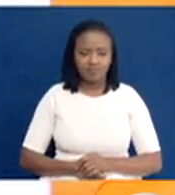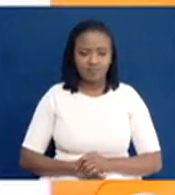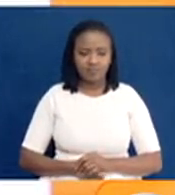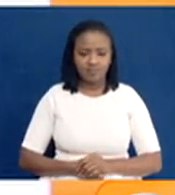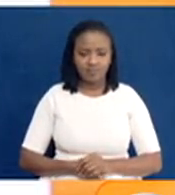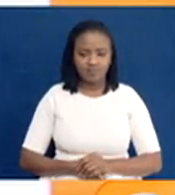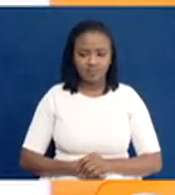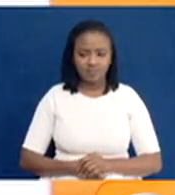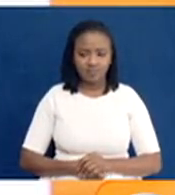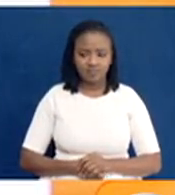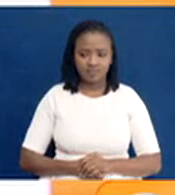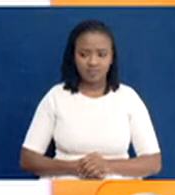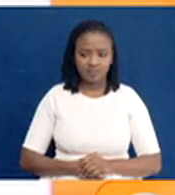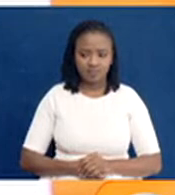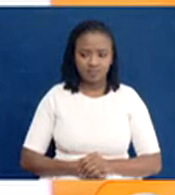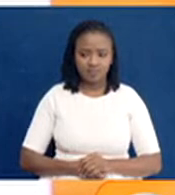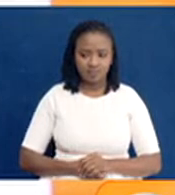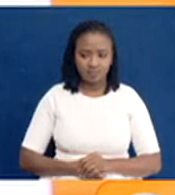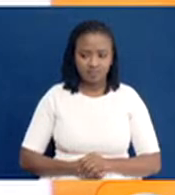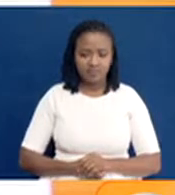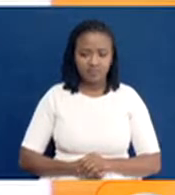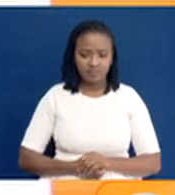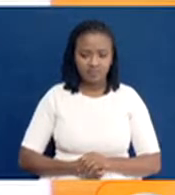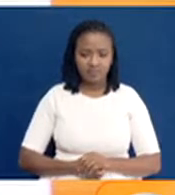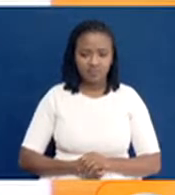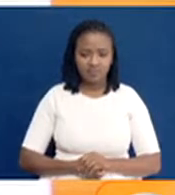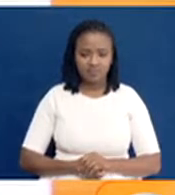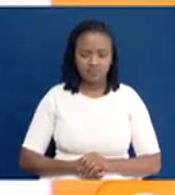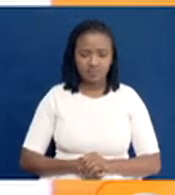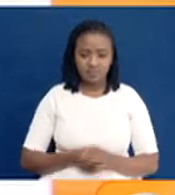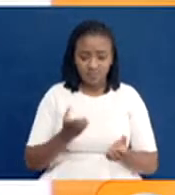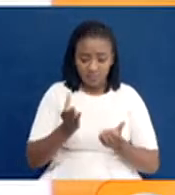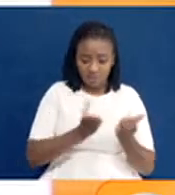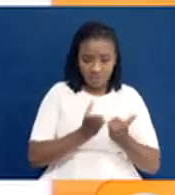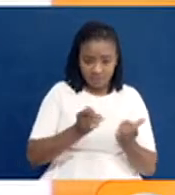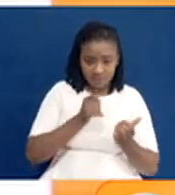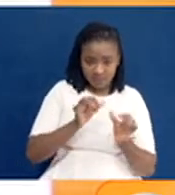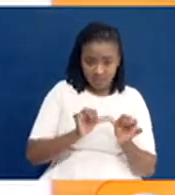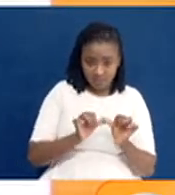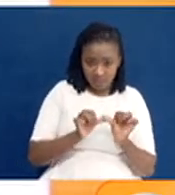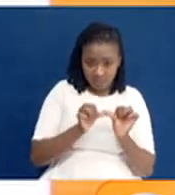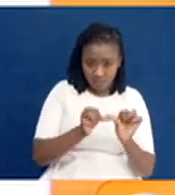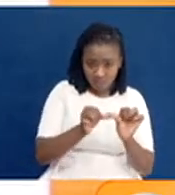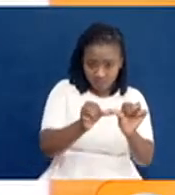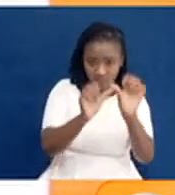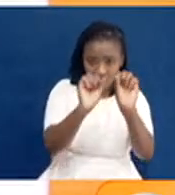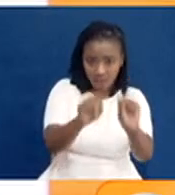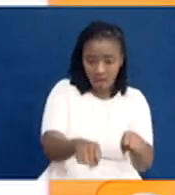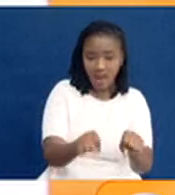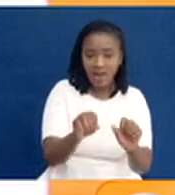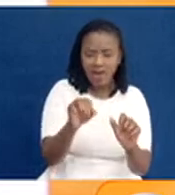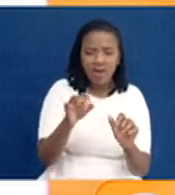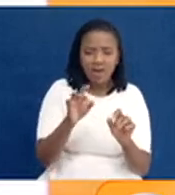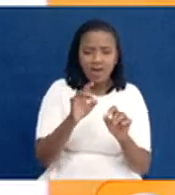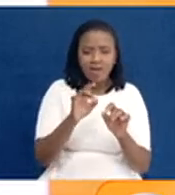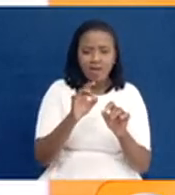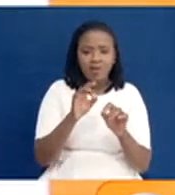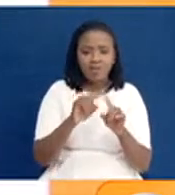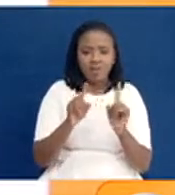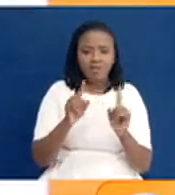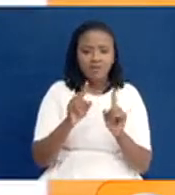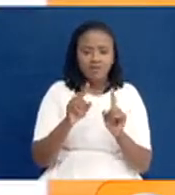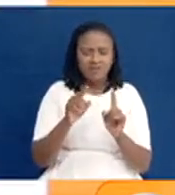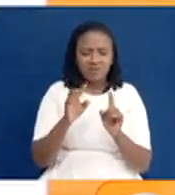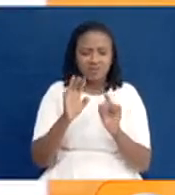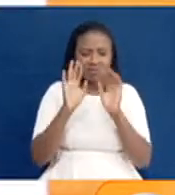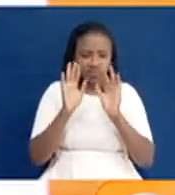You are showing the path to business sustainability in a way that demonstrates that